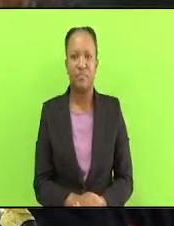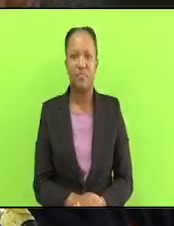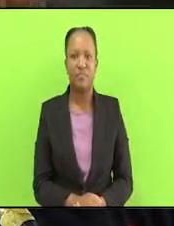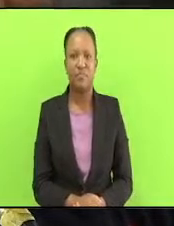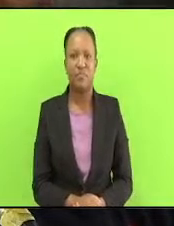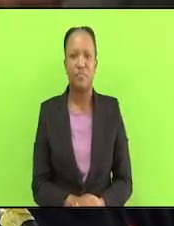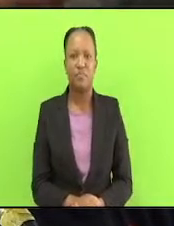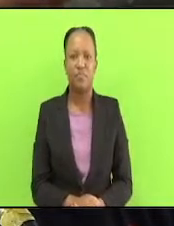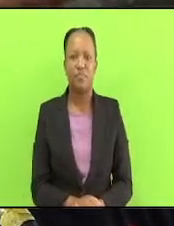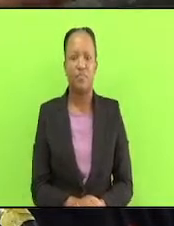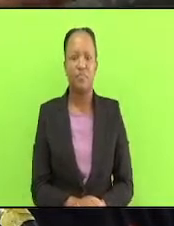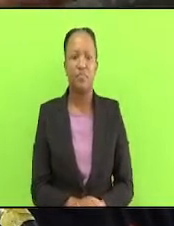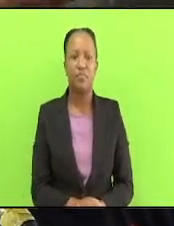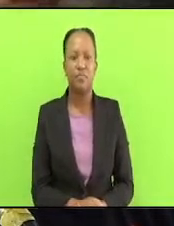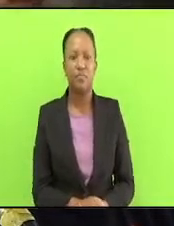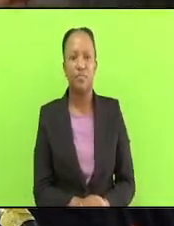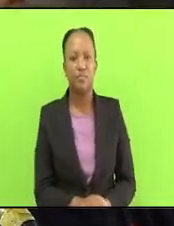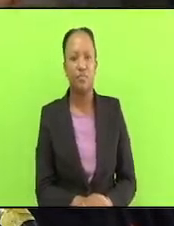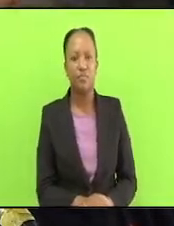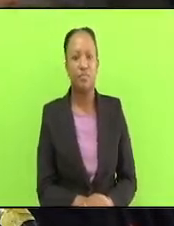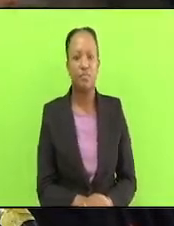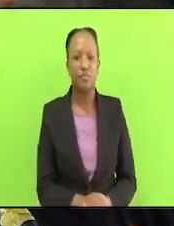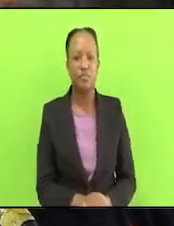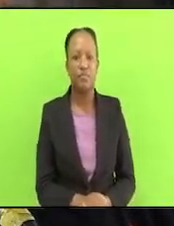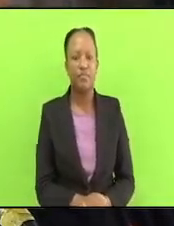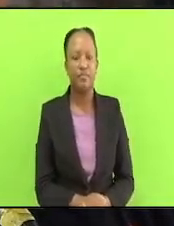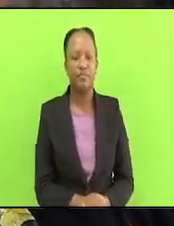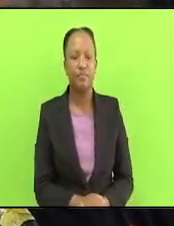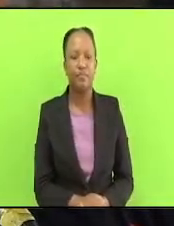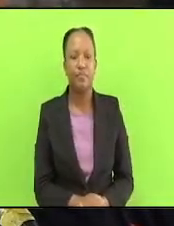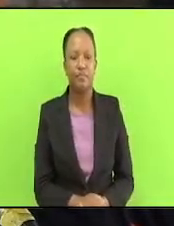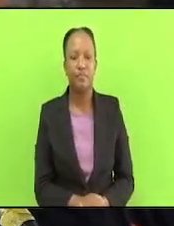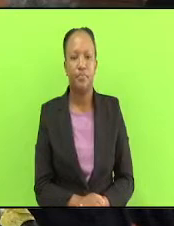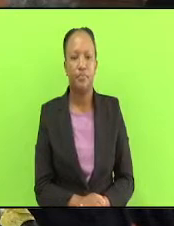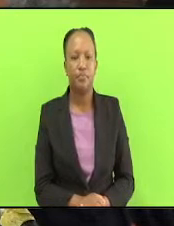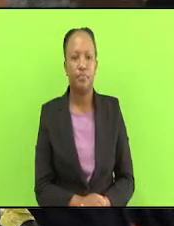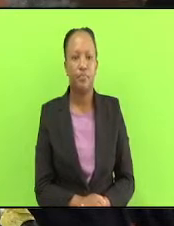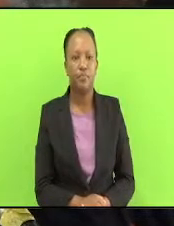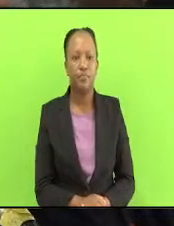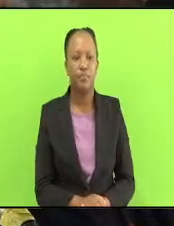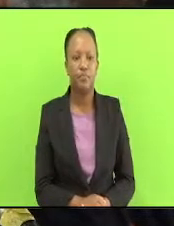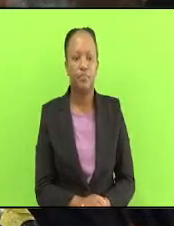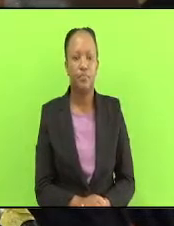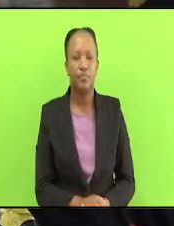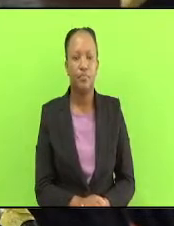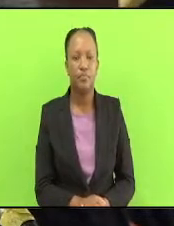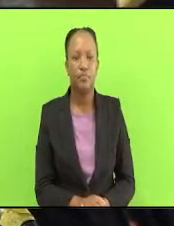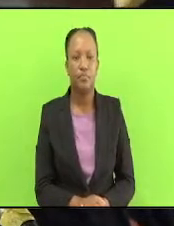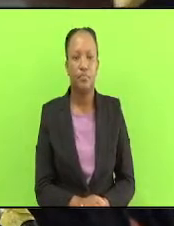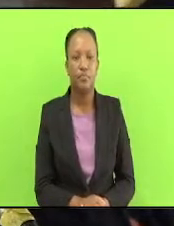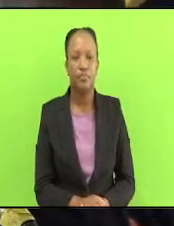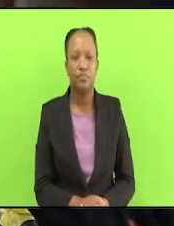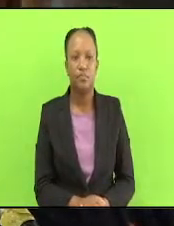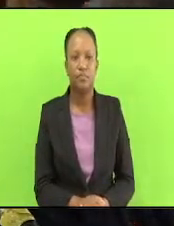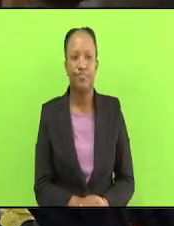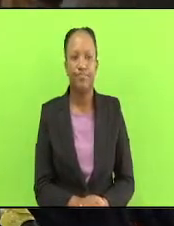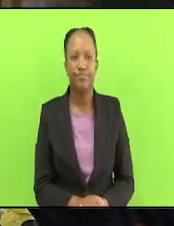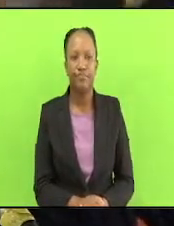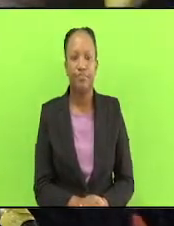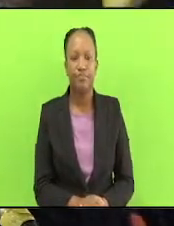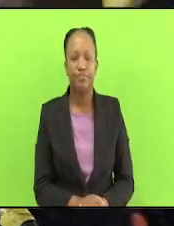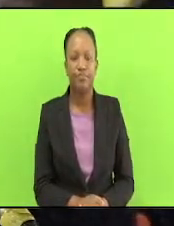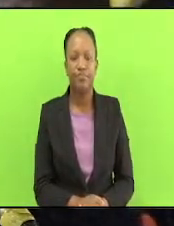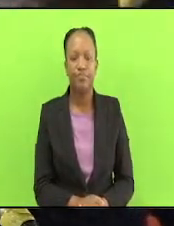fa go tlhomiwa melawana e be go sa tlotlwe ka yone ka lebaka la gore go na le dikgotlang le dikgogano fa gare ga mafapha a farologaneng seo se sa